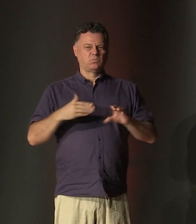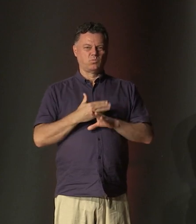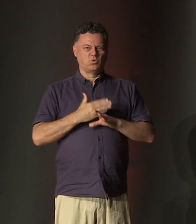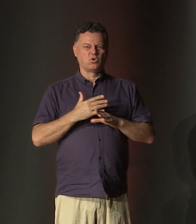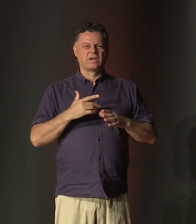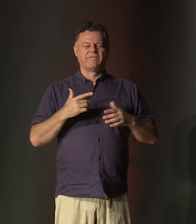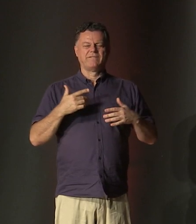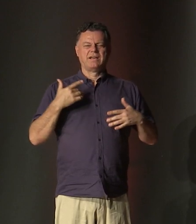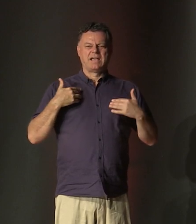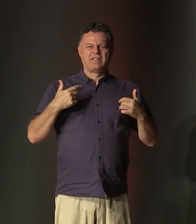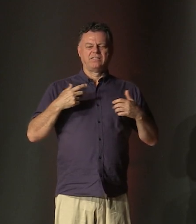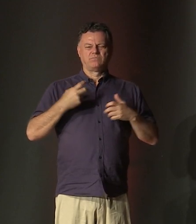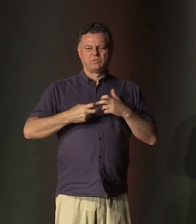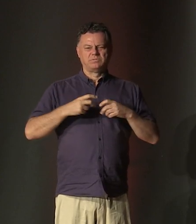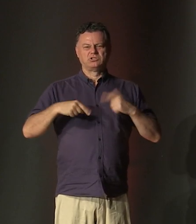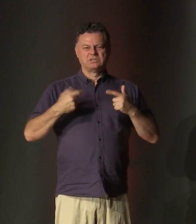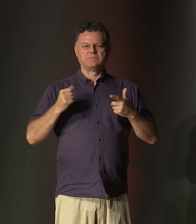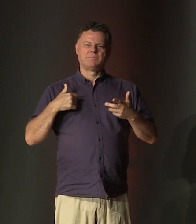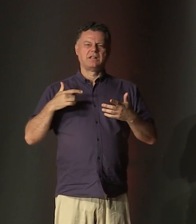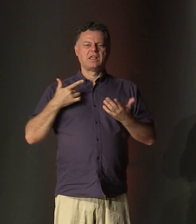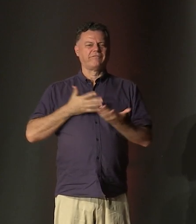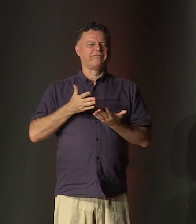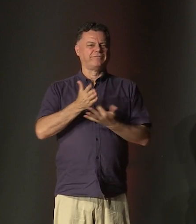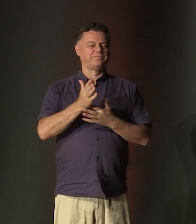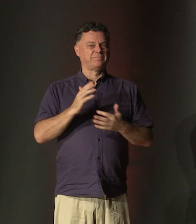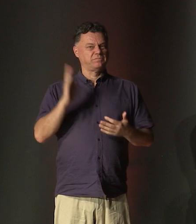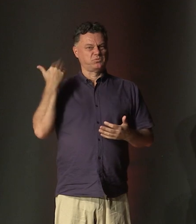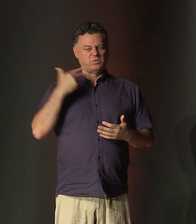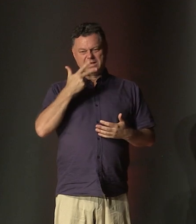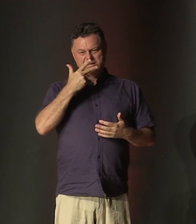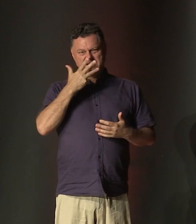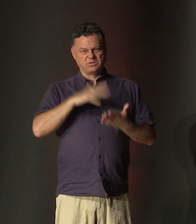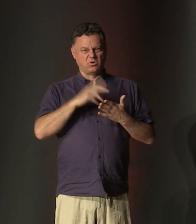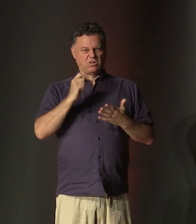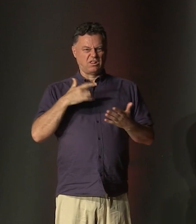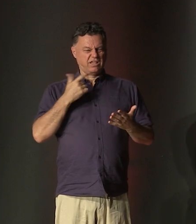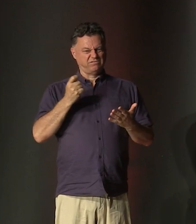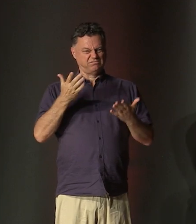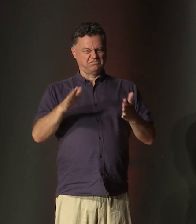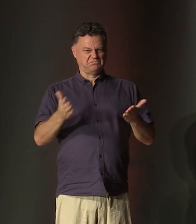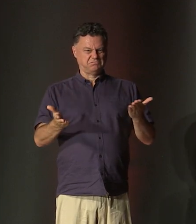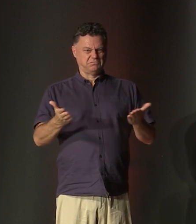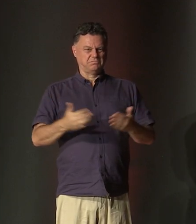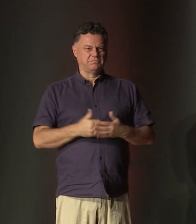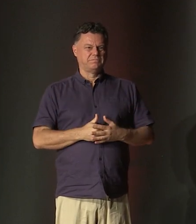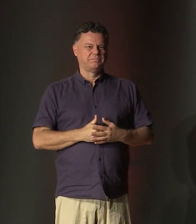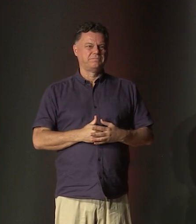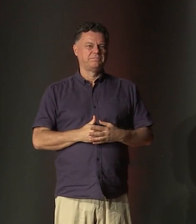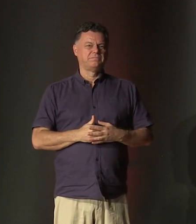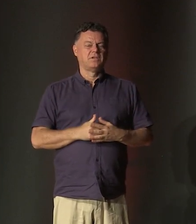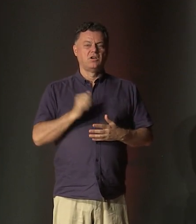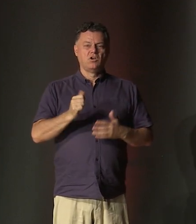But back in those early days, her life was in the balance. She was suffering, physically